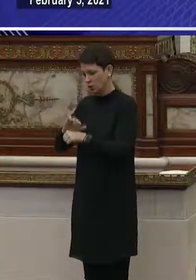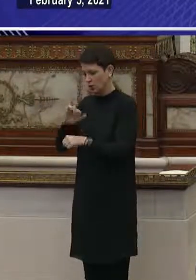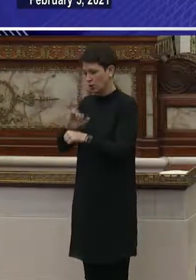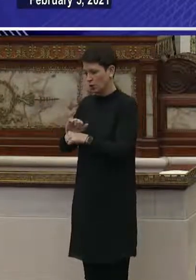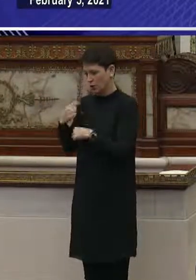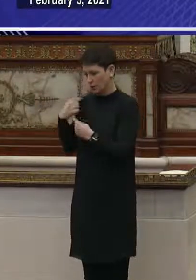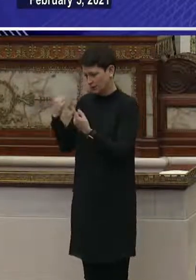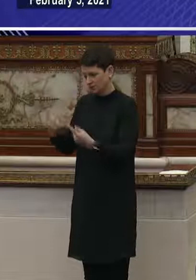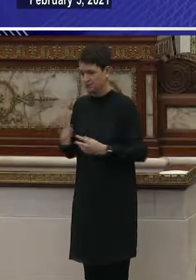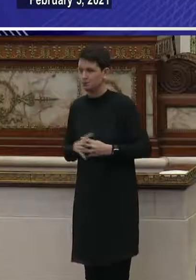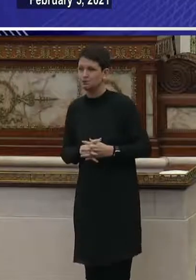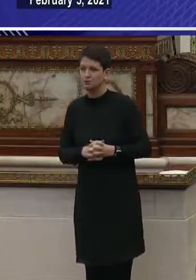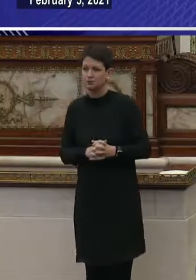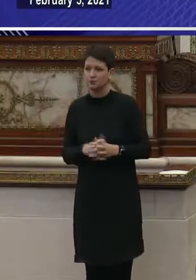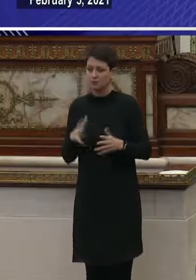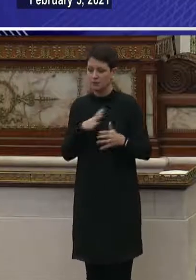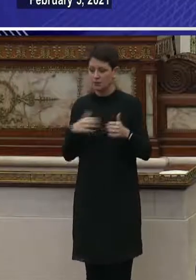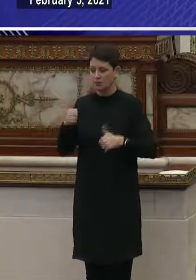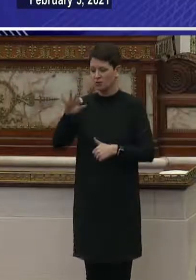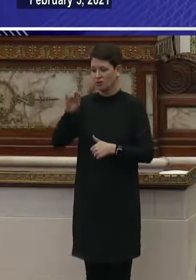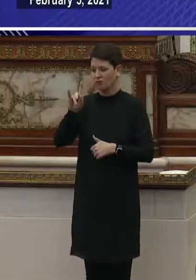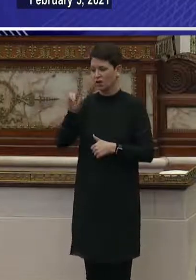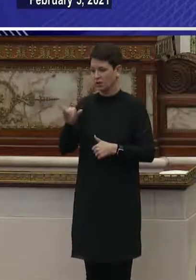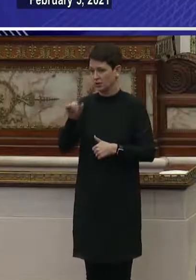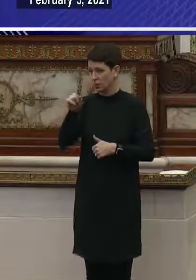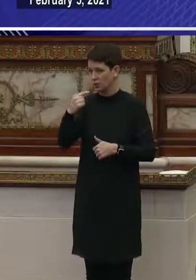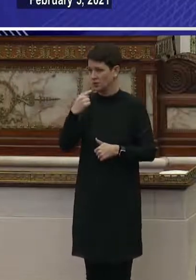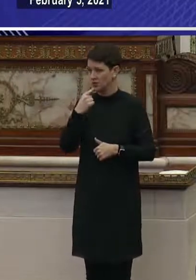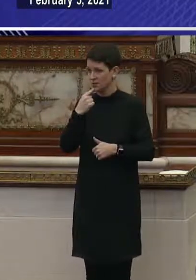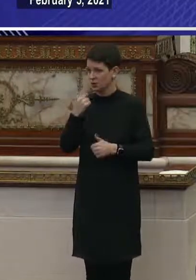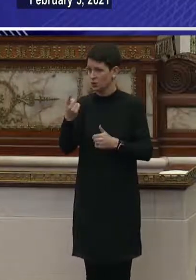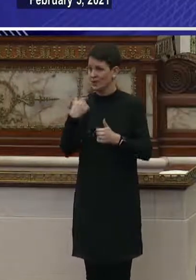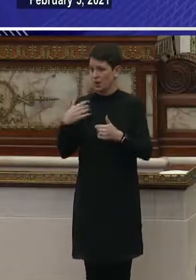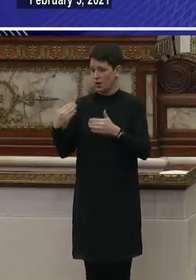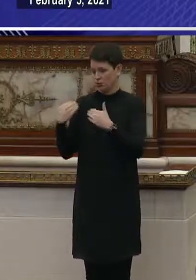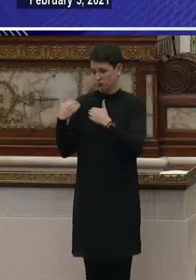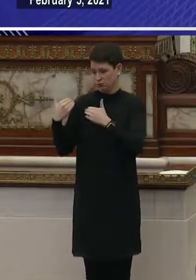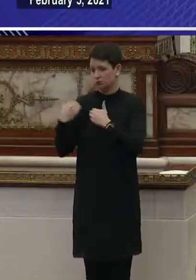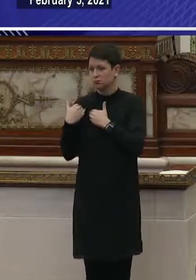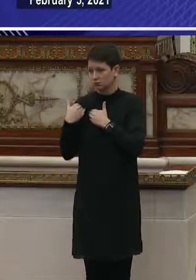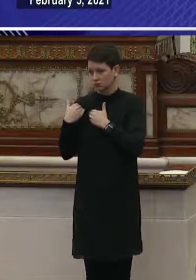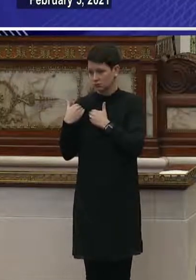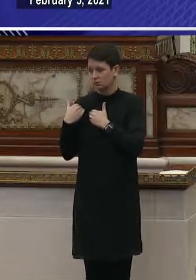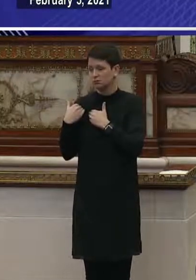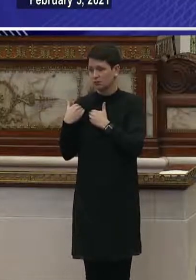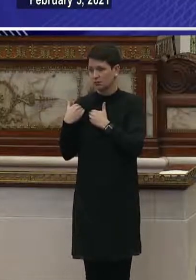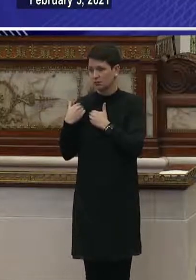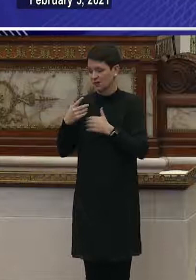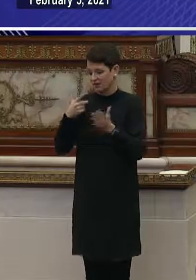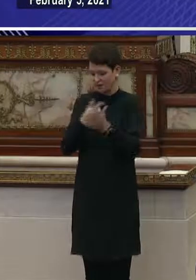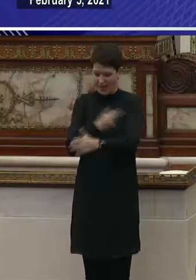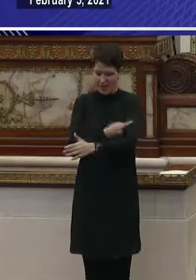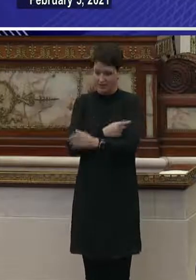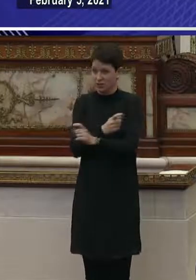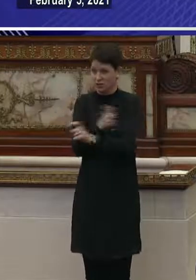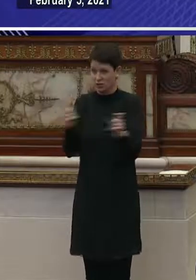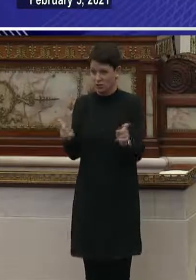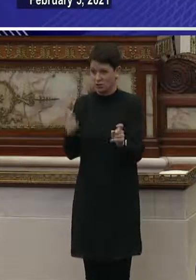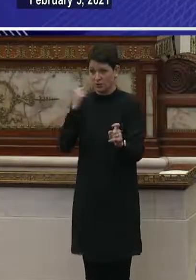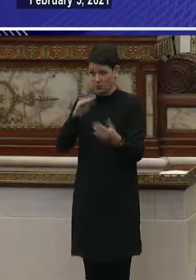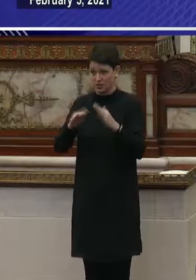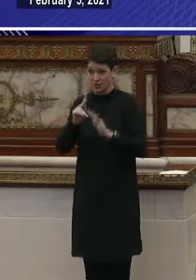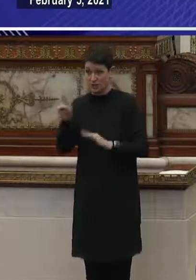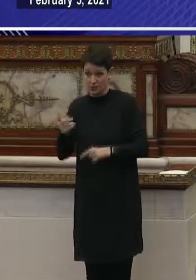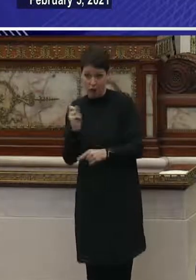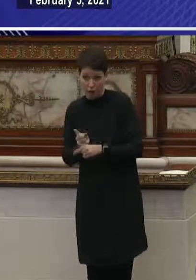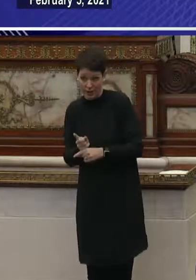this issue. Commissioner Farley, you said you are now in charge of the vaccine distribution for the city of